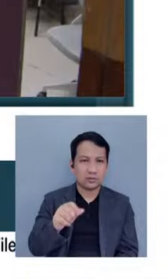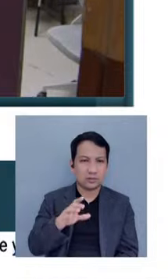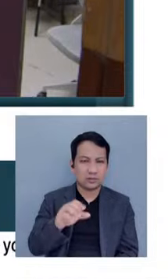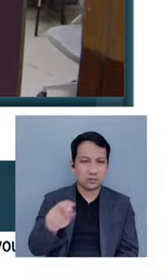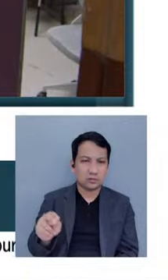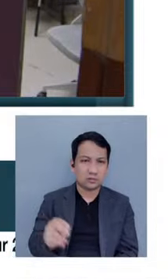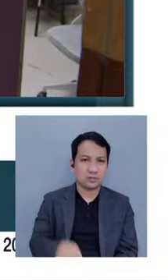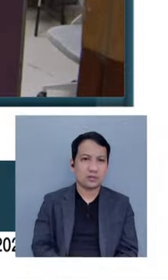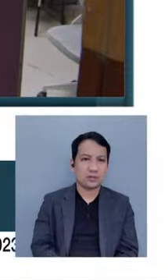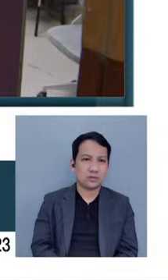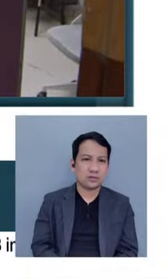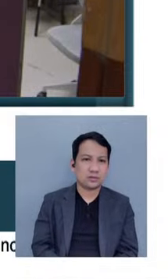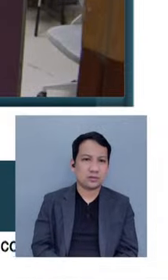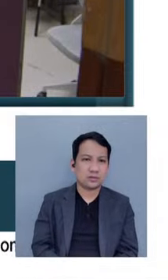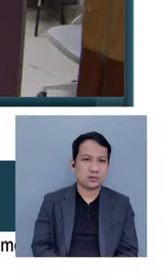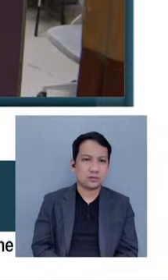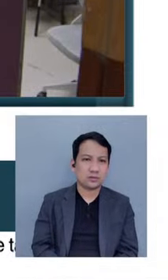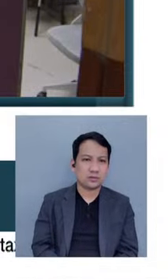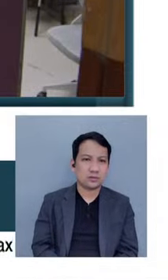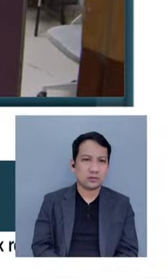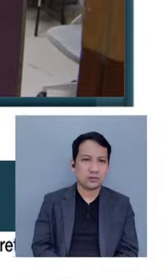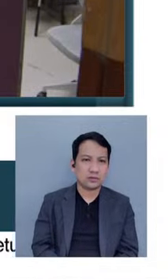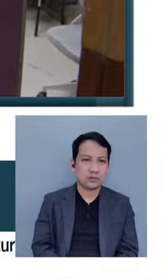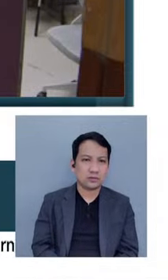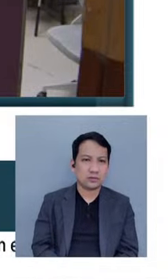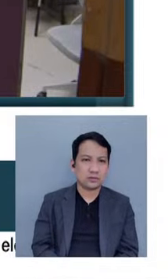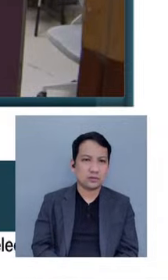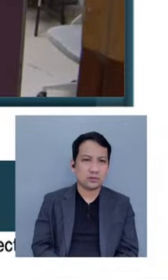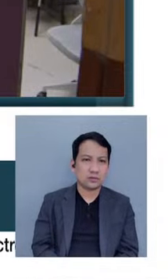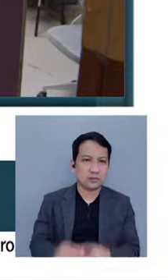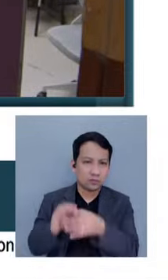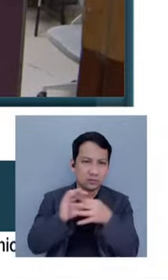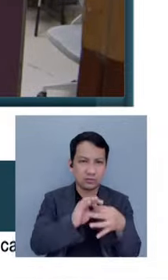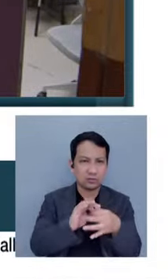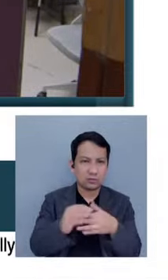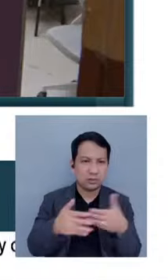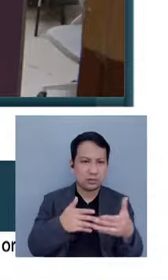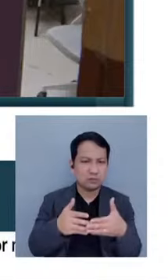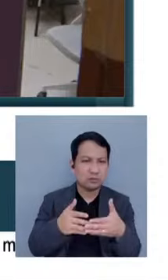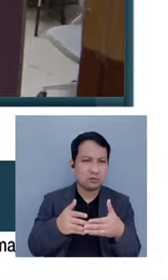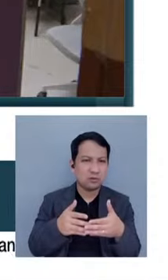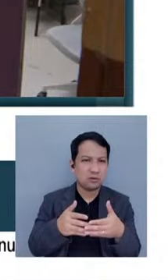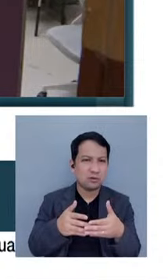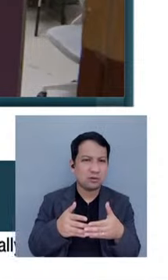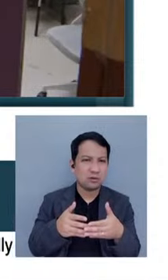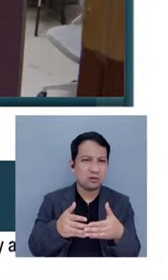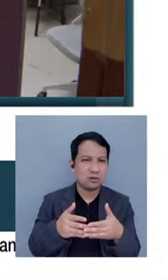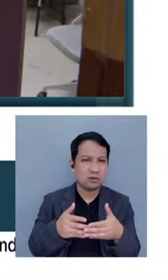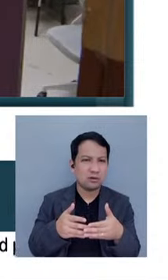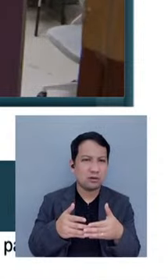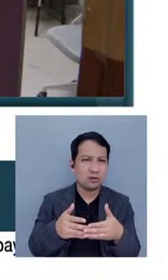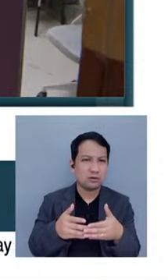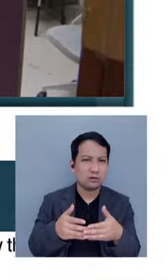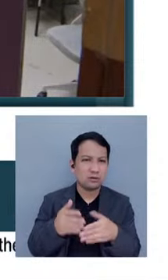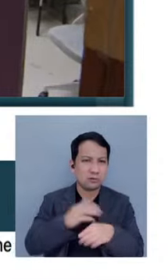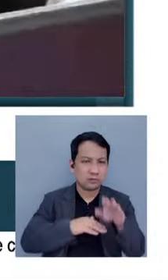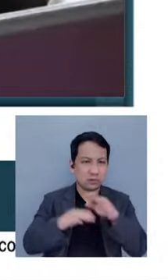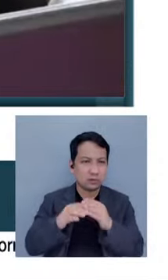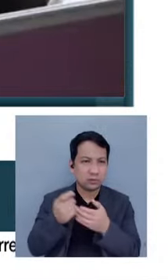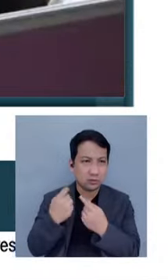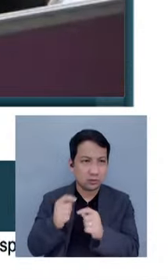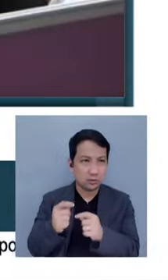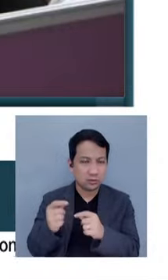Mm-hmm. So we're coordinating, but you know it's only a handful of people trying to